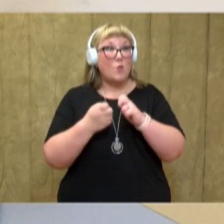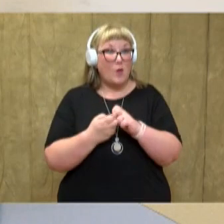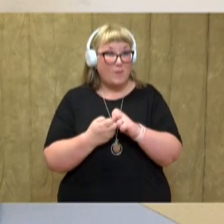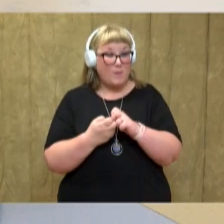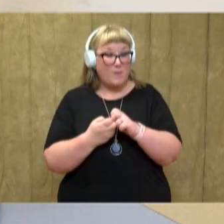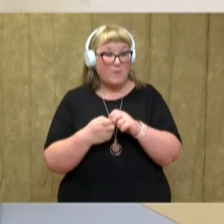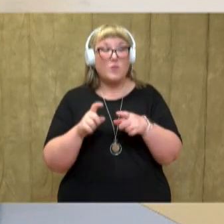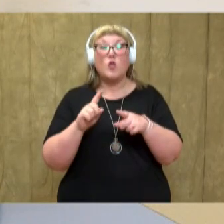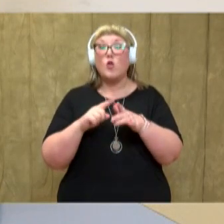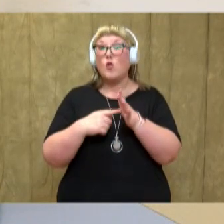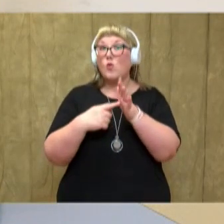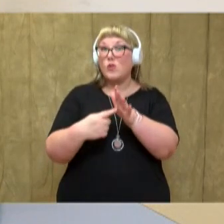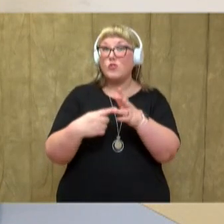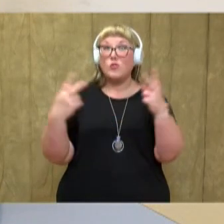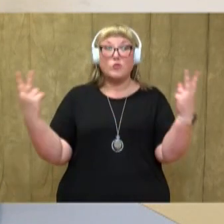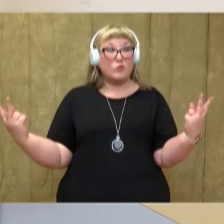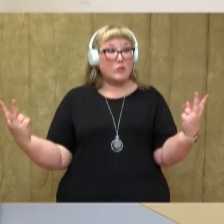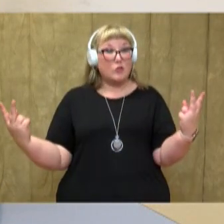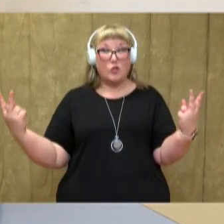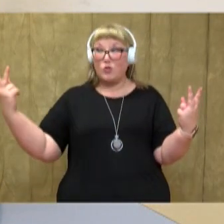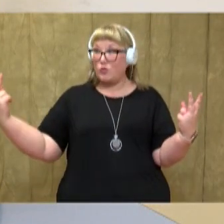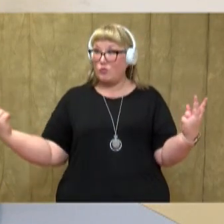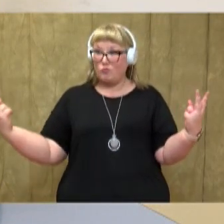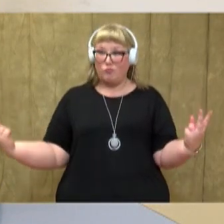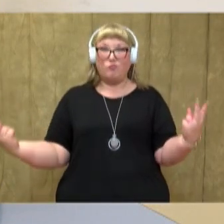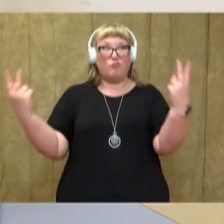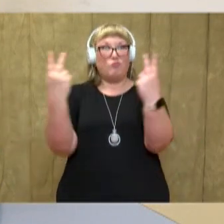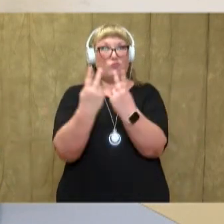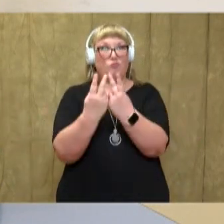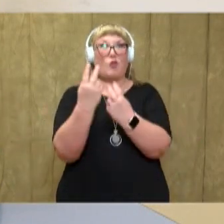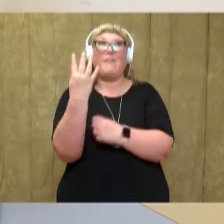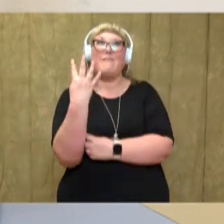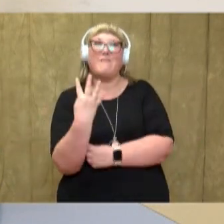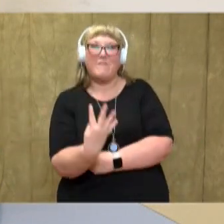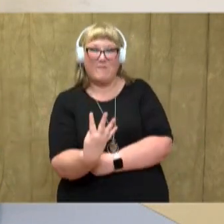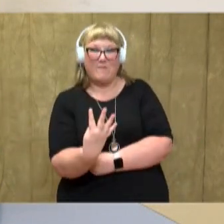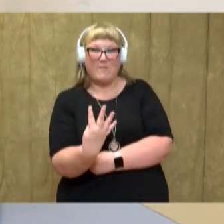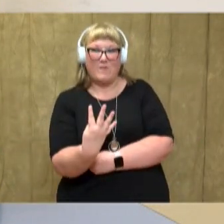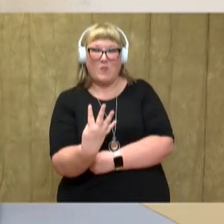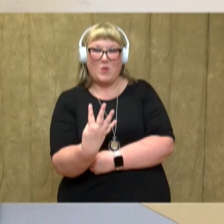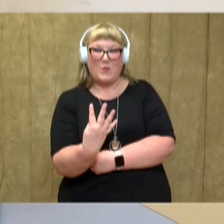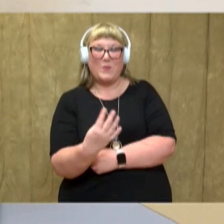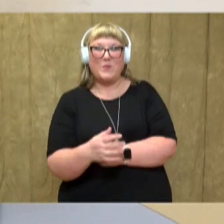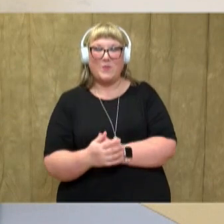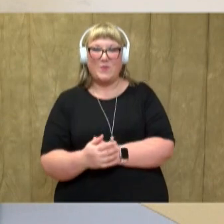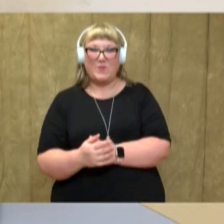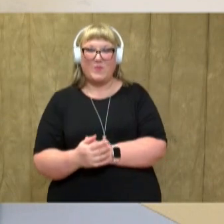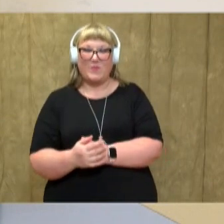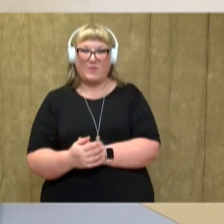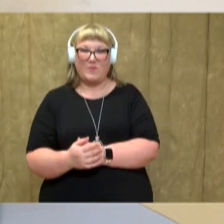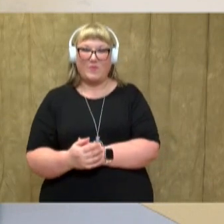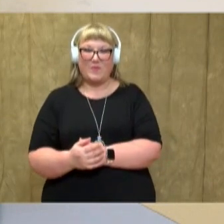showed us that 2 plus 2 equals 4.